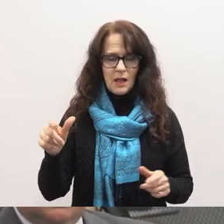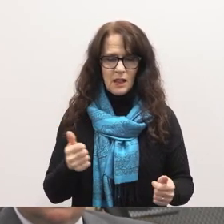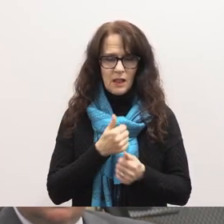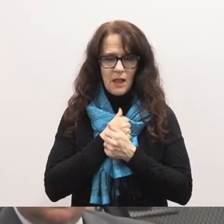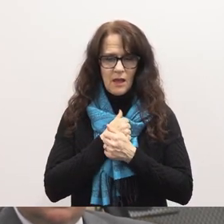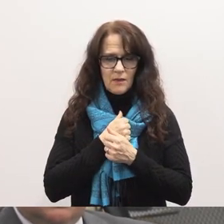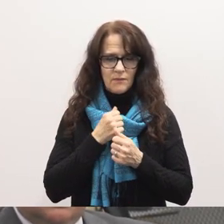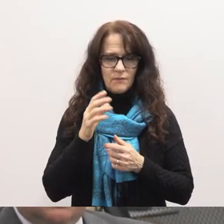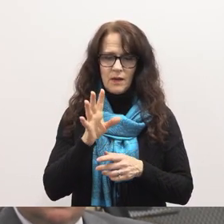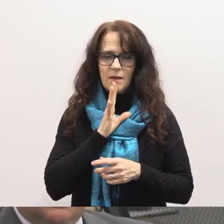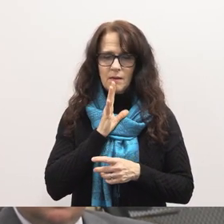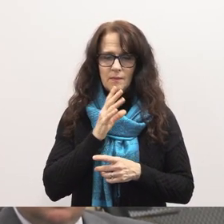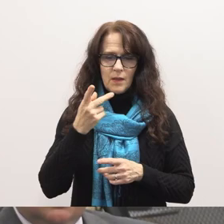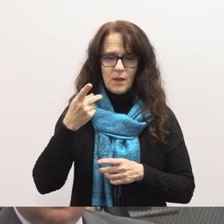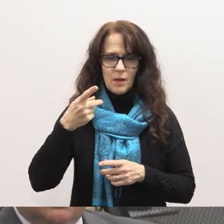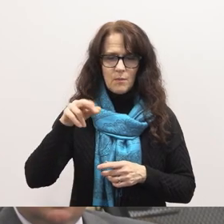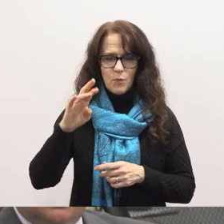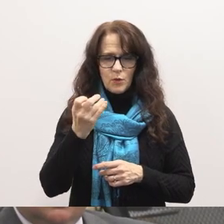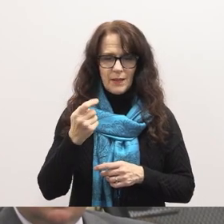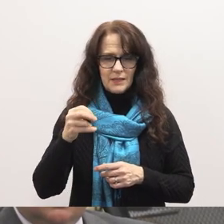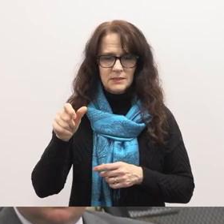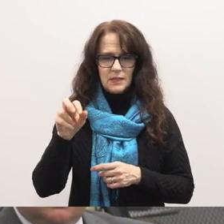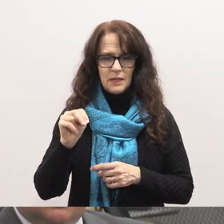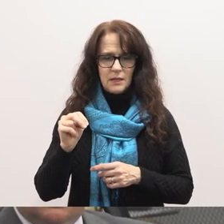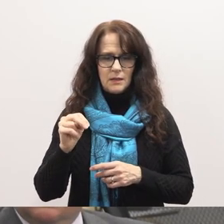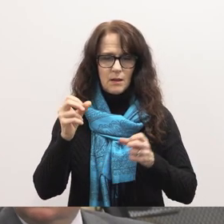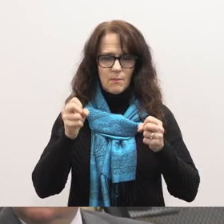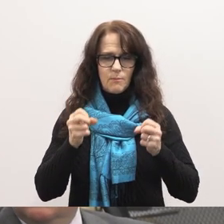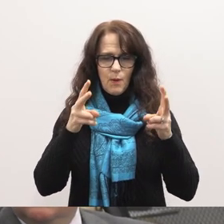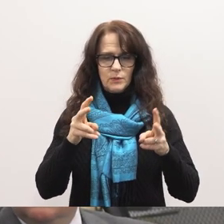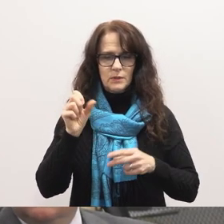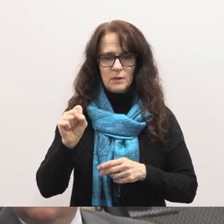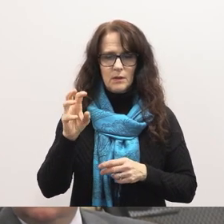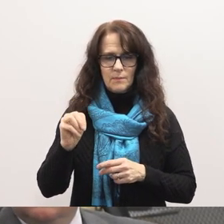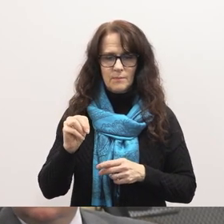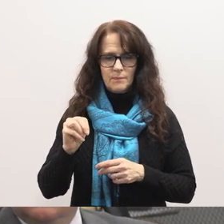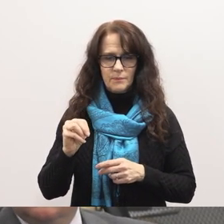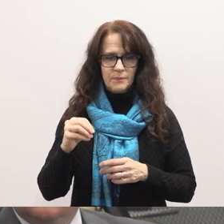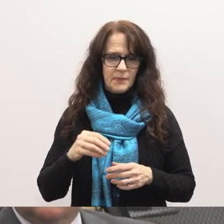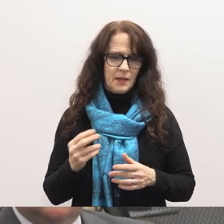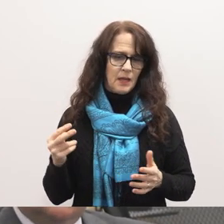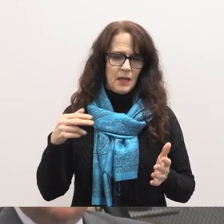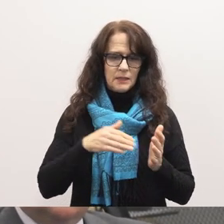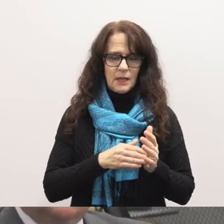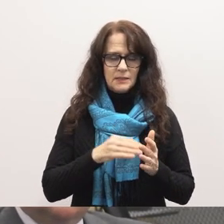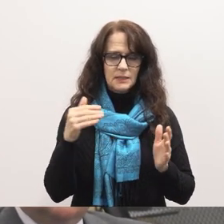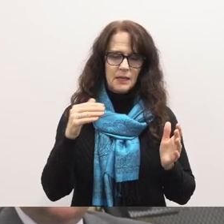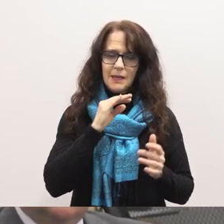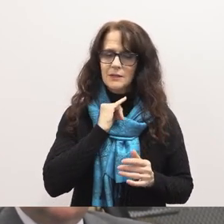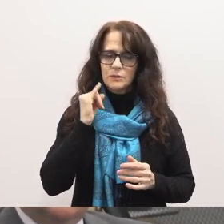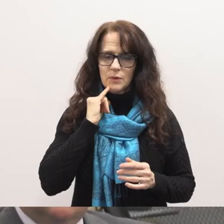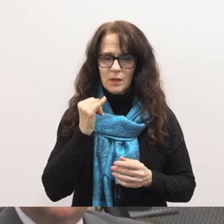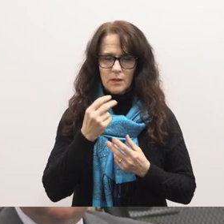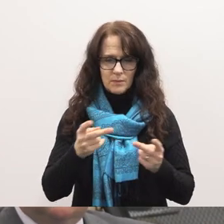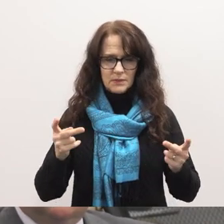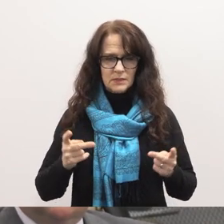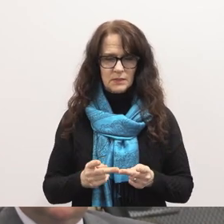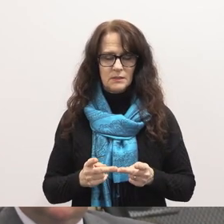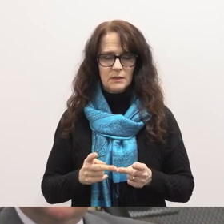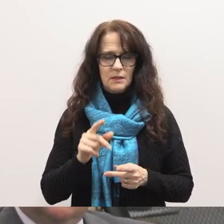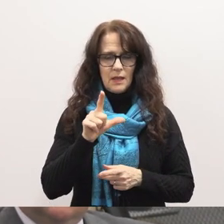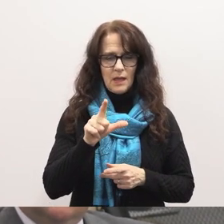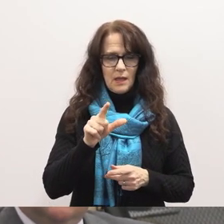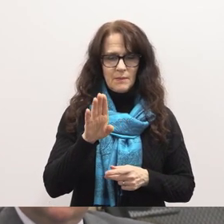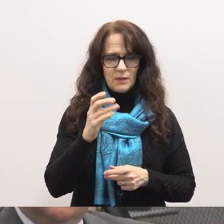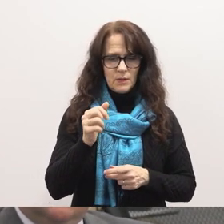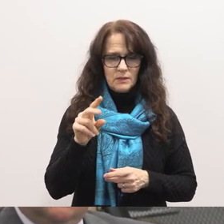School, has pro-Palestinian posts on her social media, grandstanding an anti-Israel position. LBUSD must